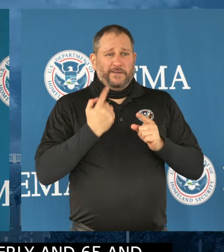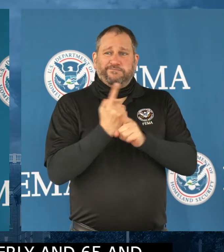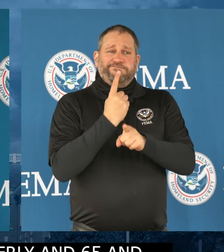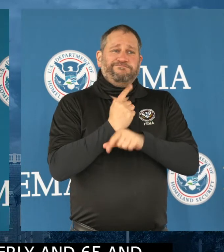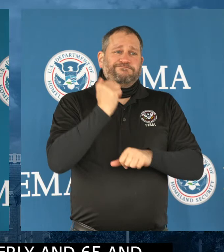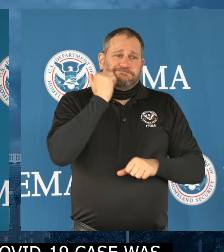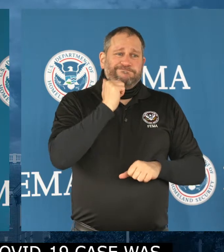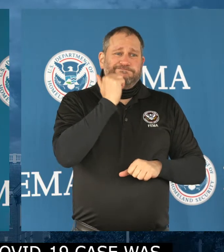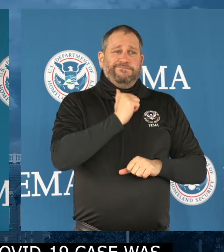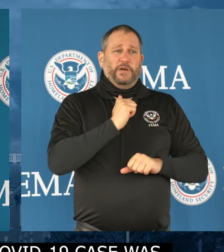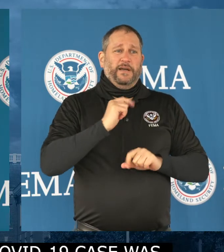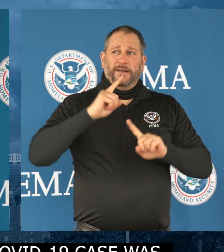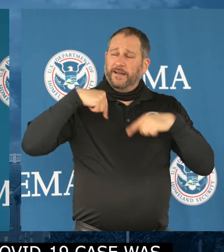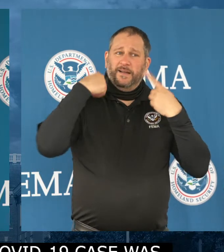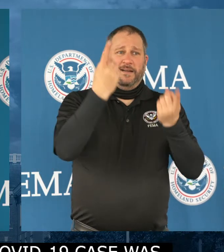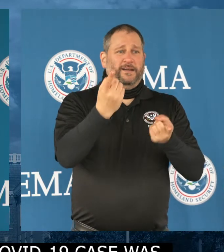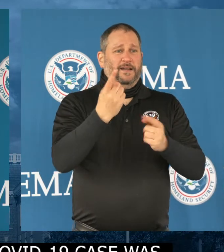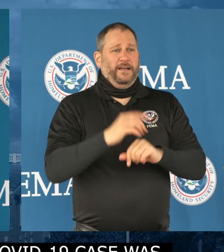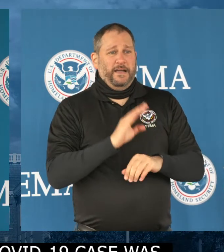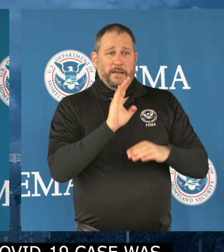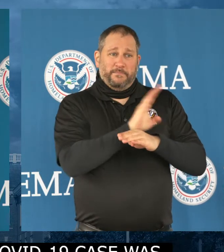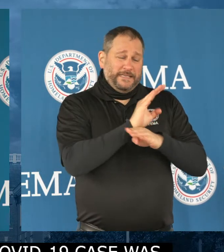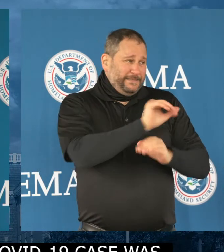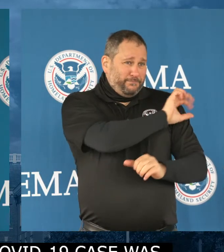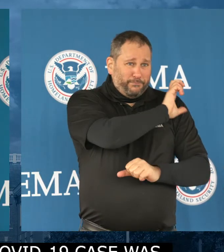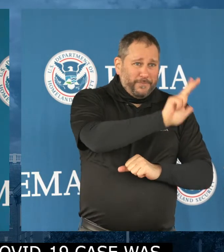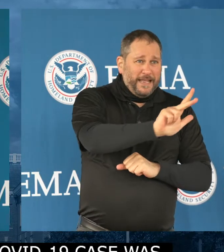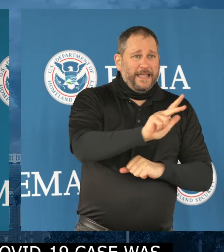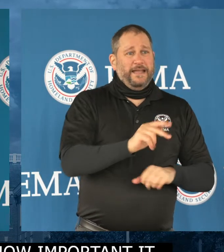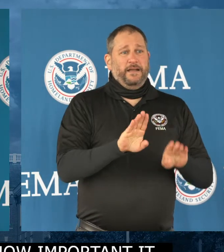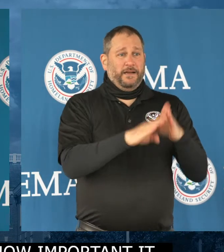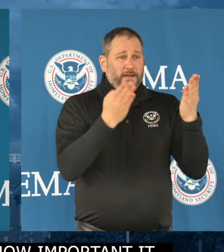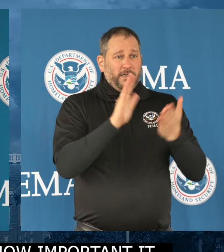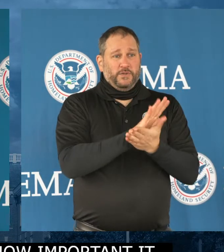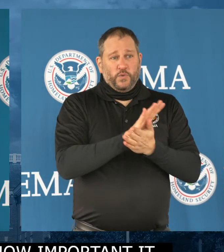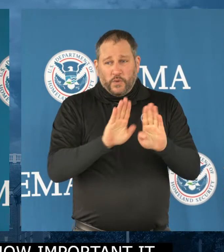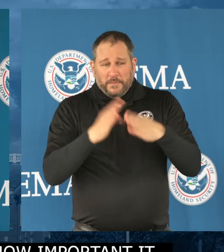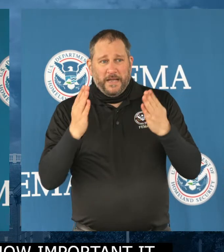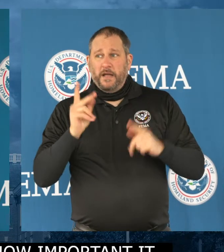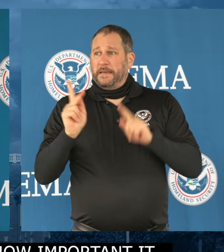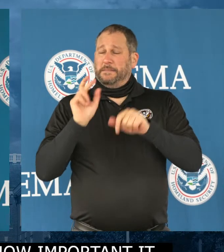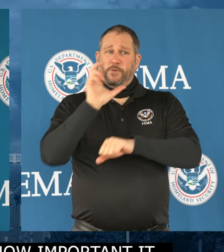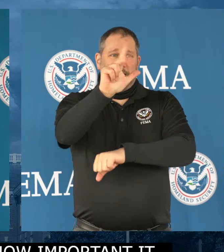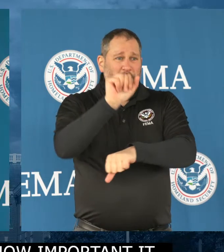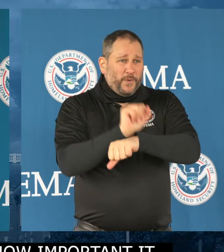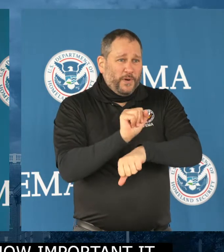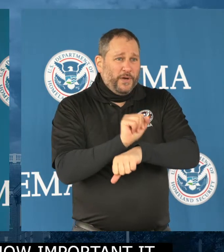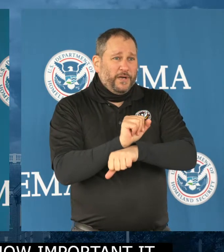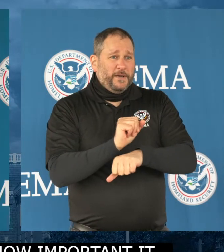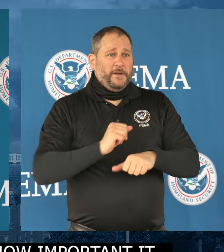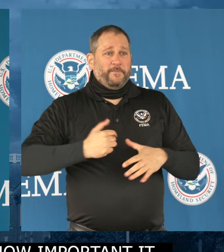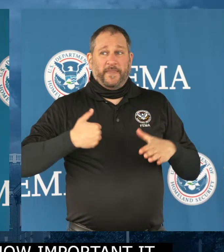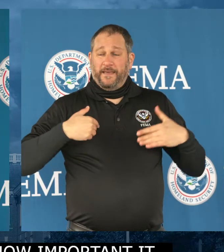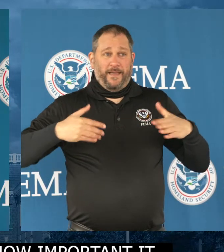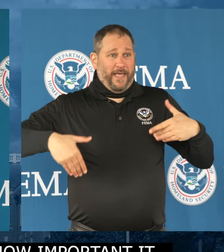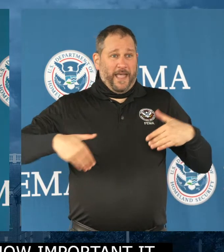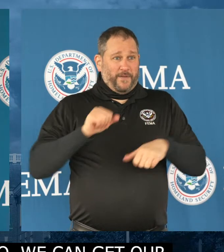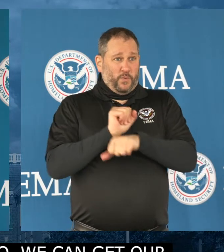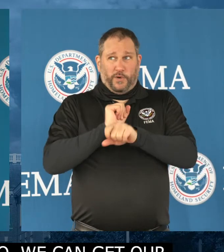get our businesses back online, so we can get people back to work who haven't been able to work because